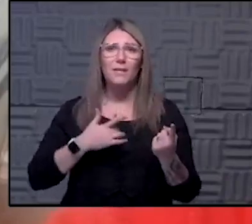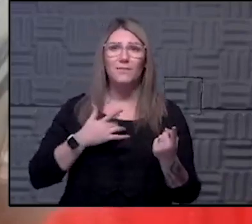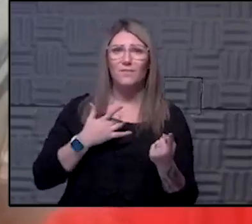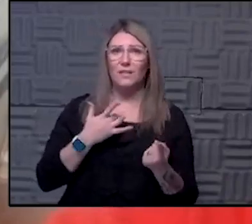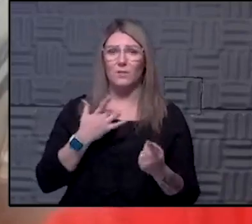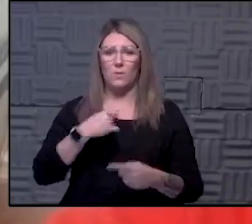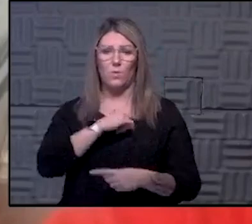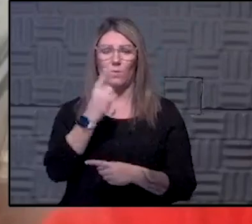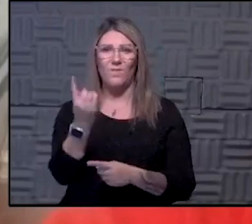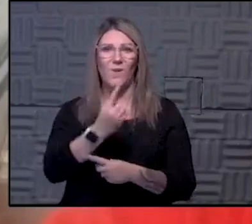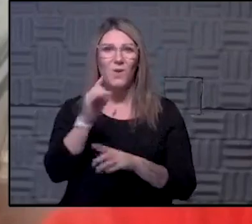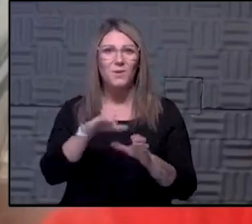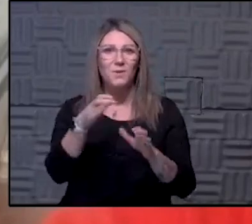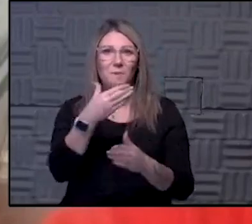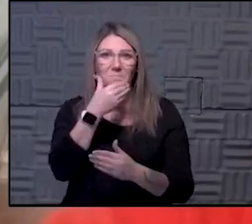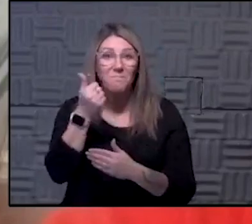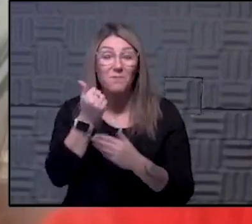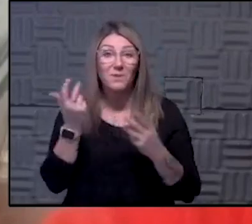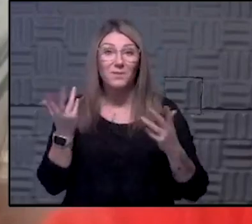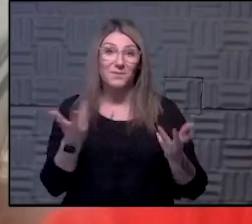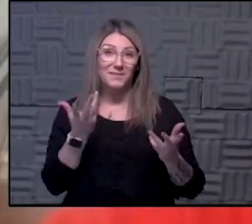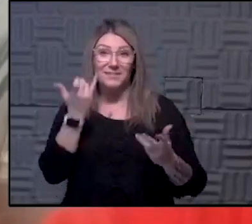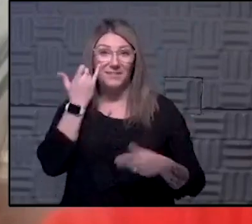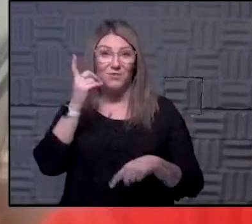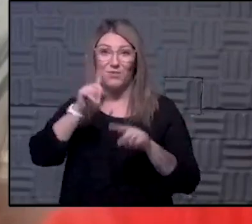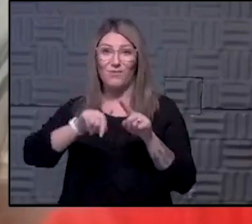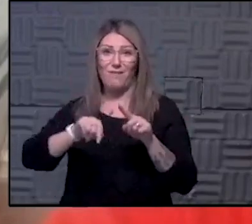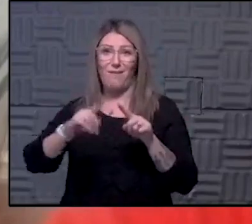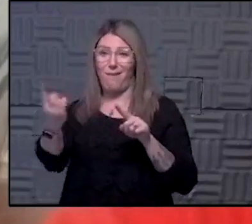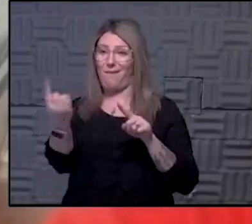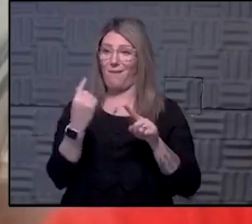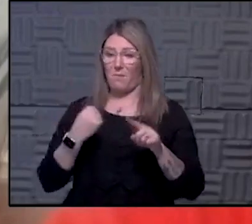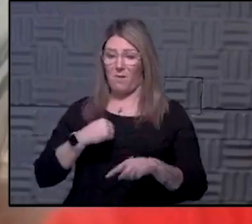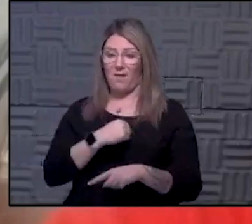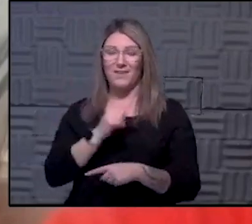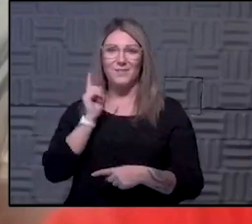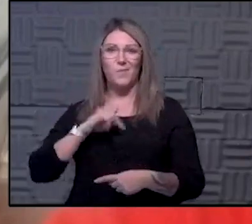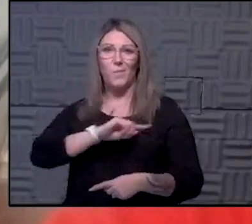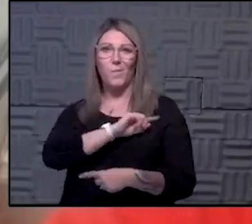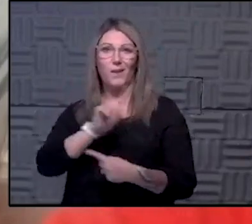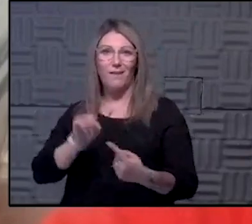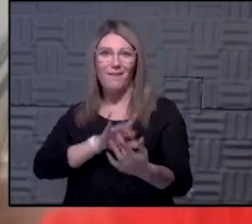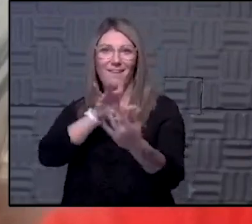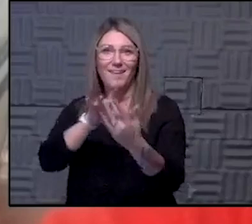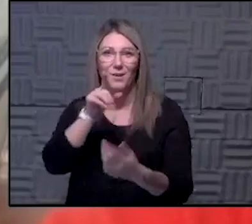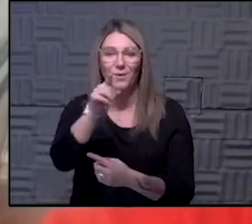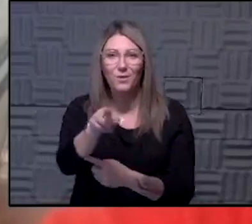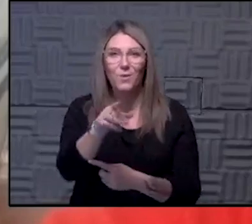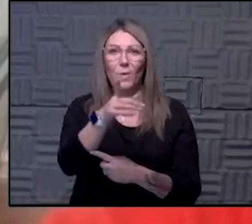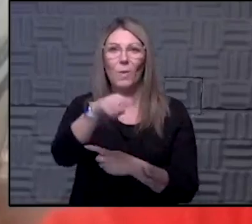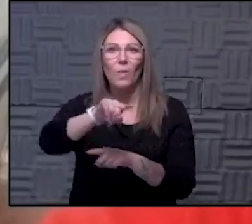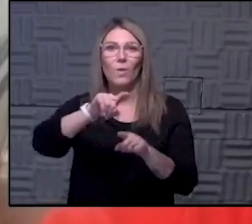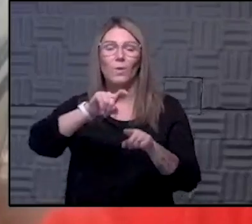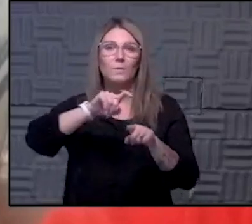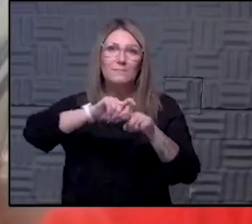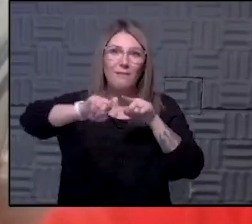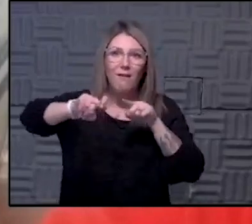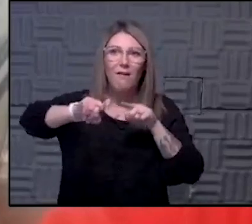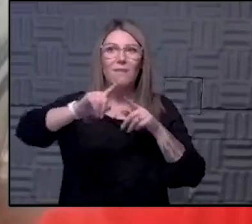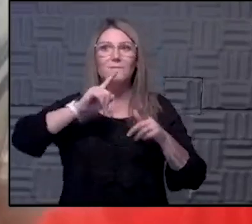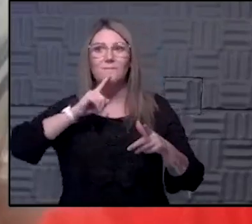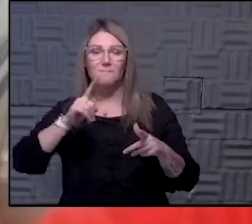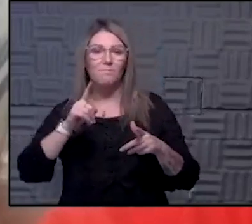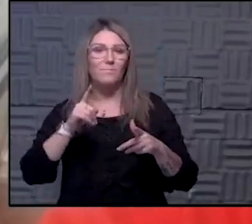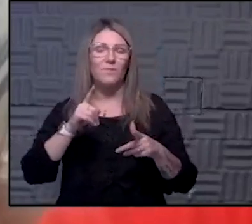always done best. If you can't come to us, we come to you. Those calls are resoundingly met